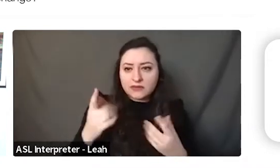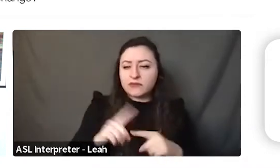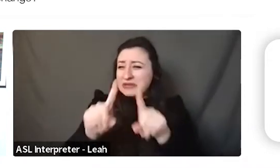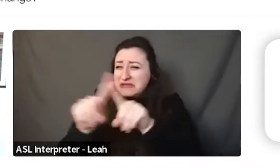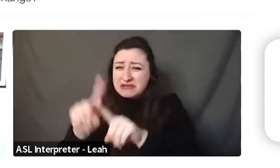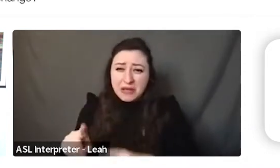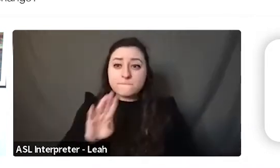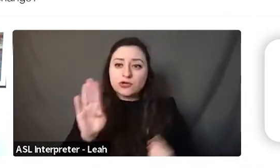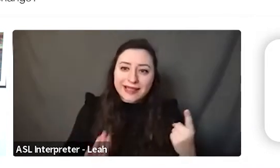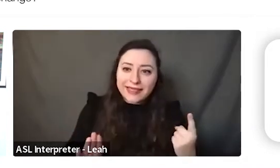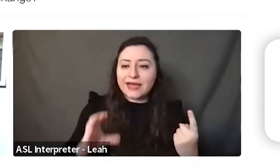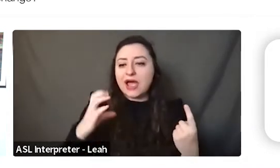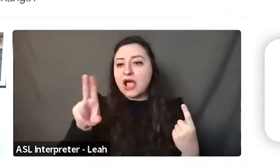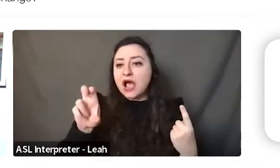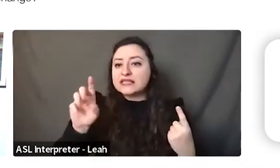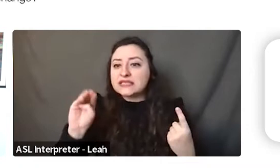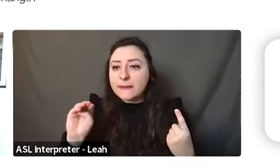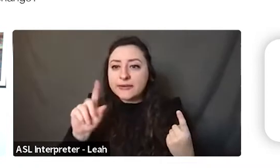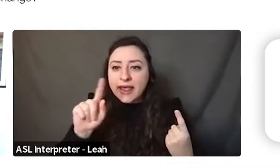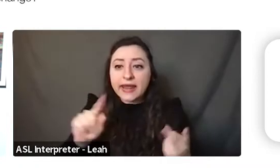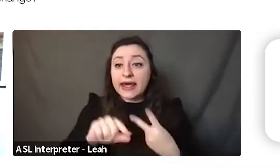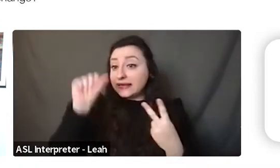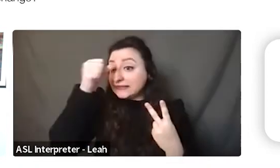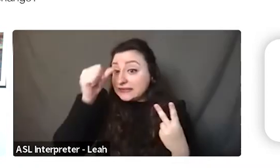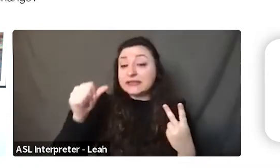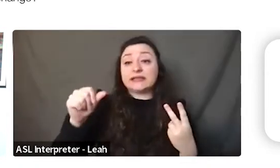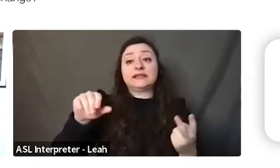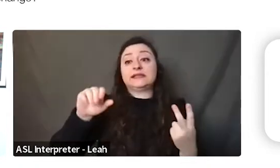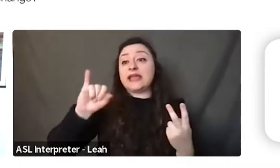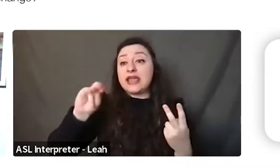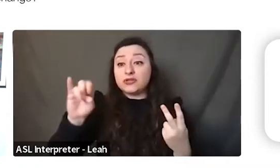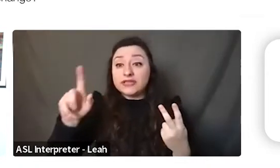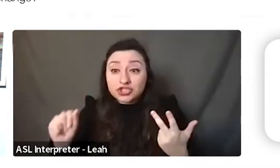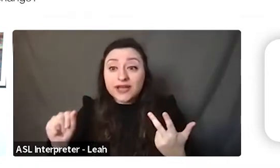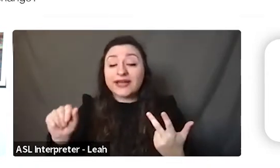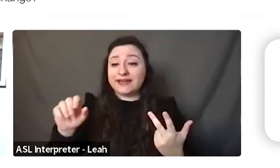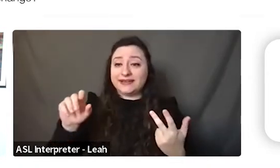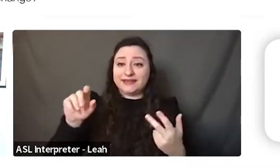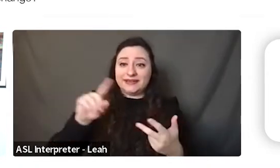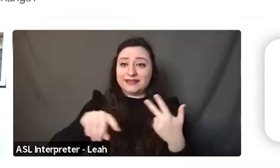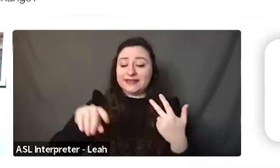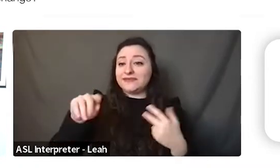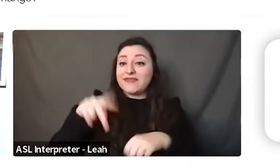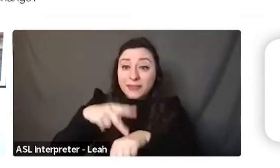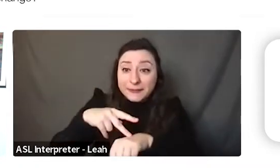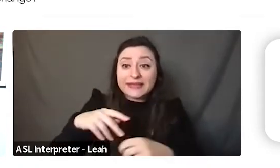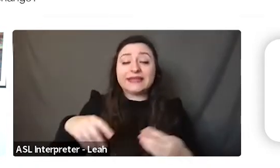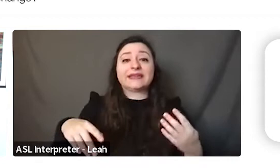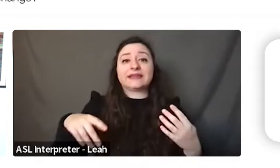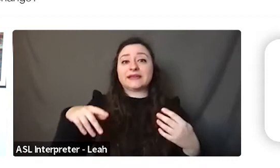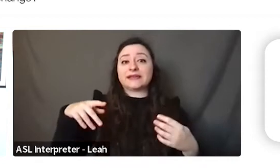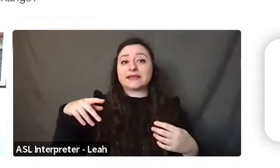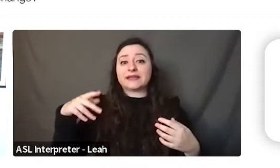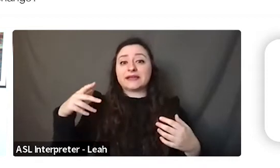sources, Brazilian customs data, Indian customs data, Indonesian customs data, also Philippines,